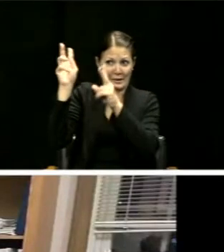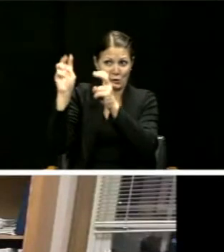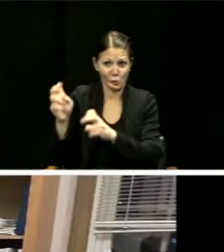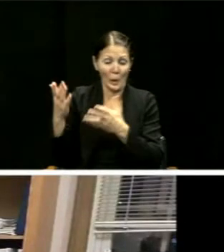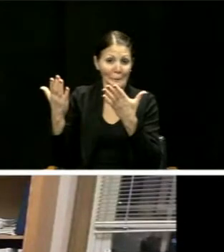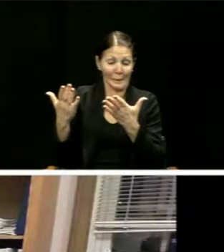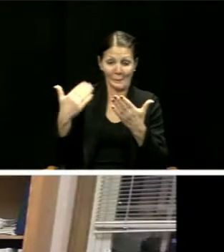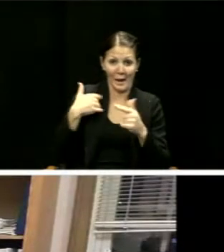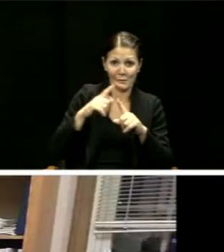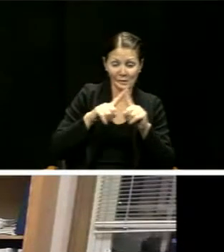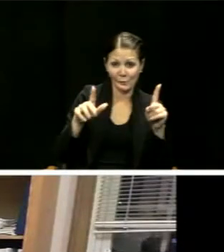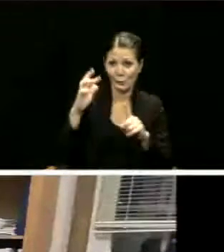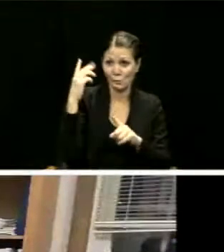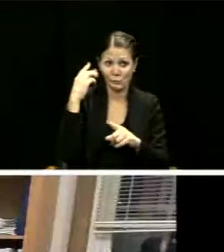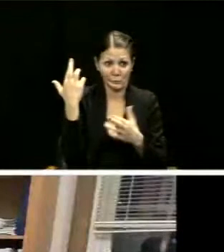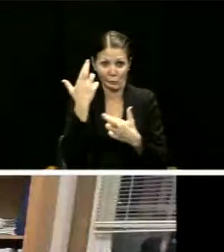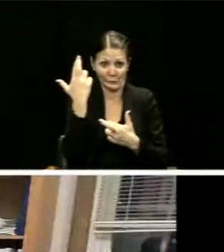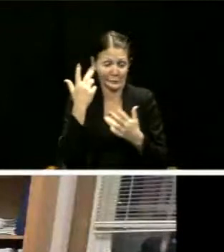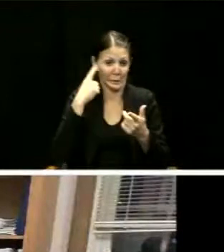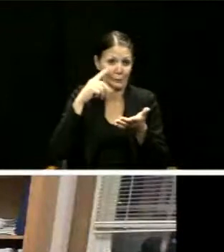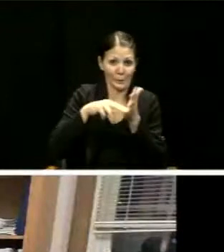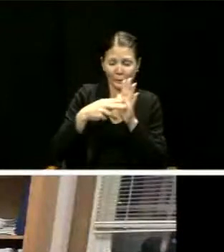various reasons, but